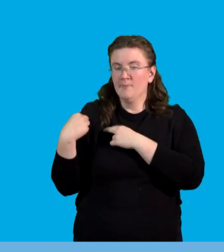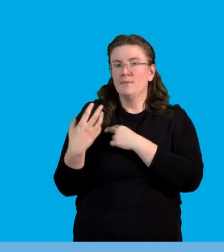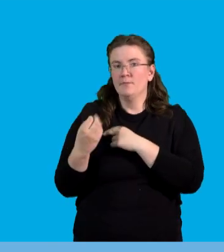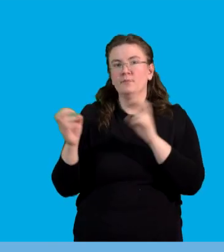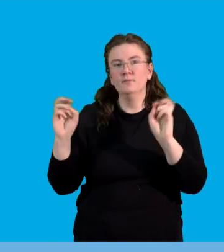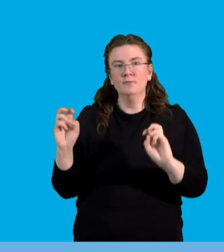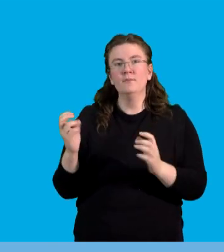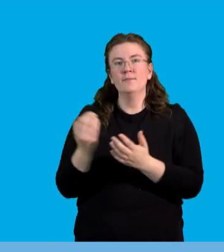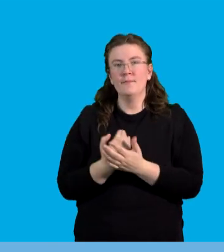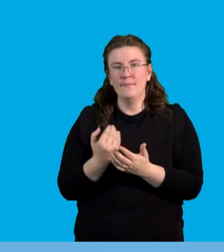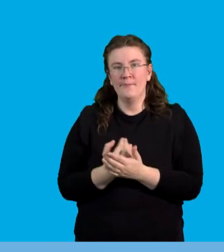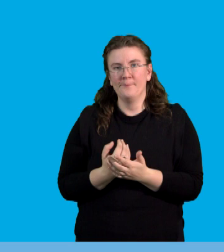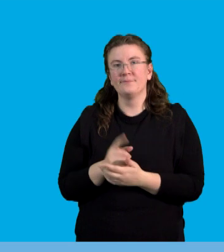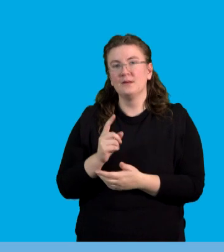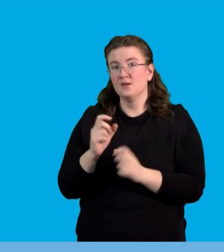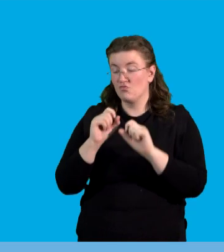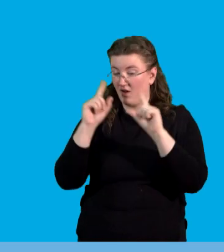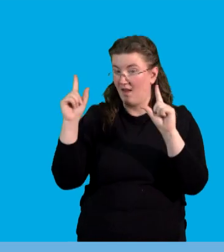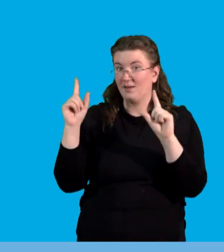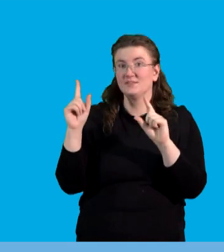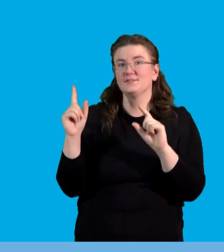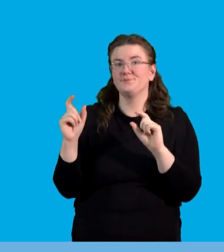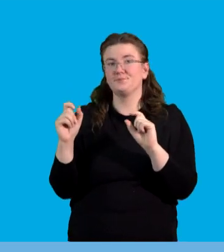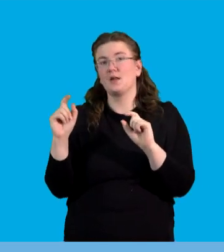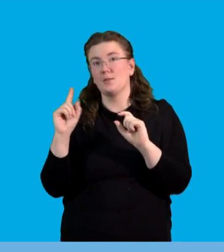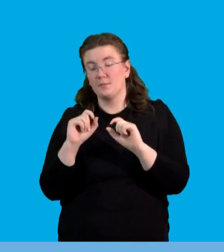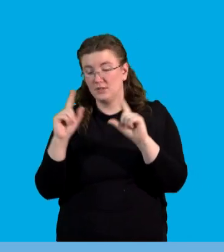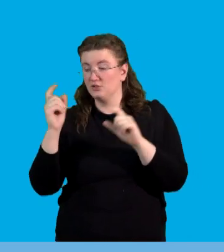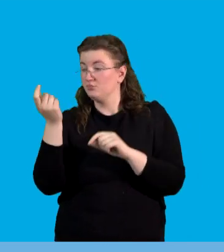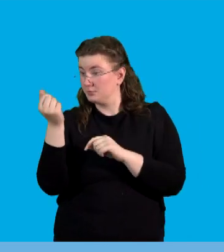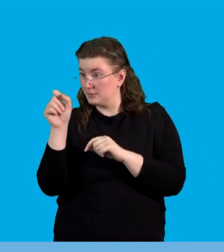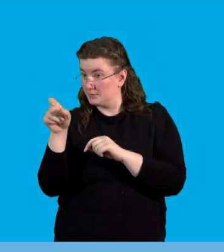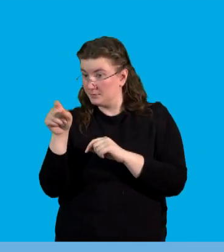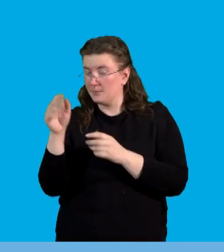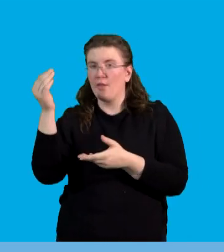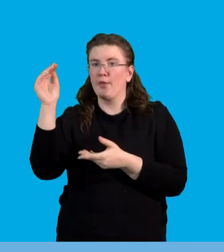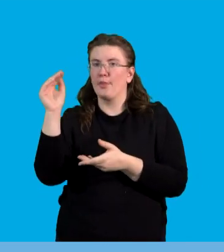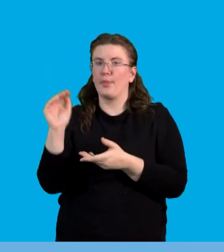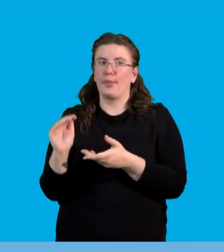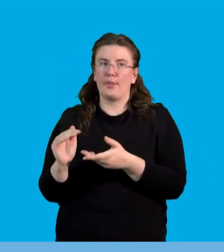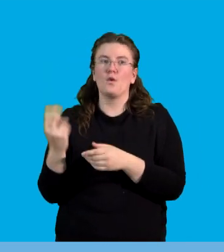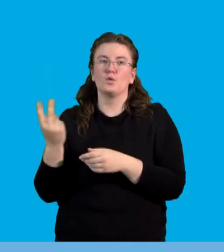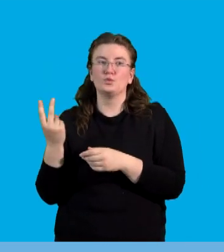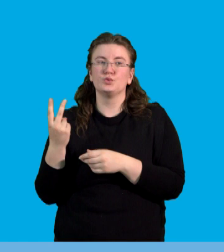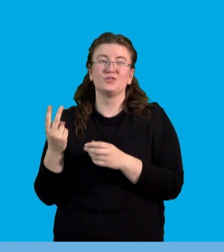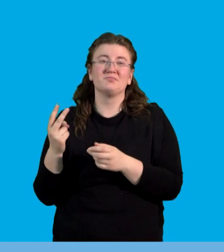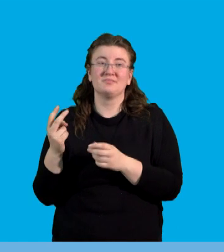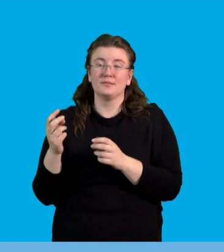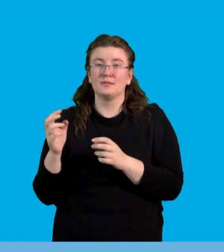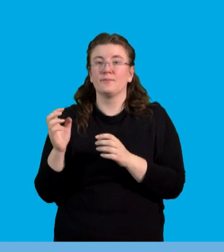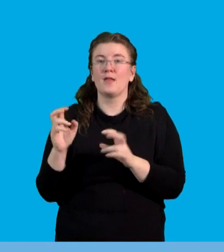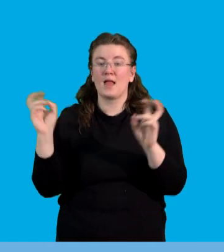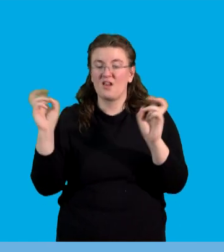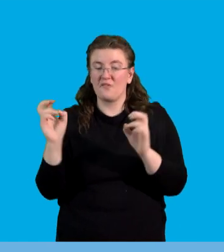to save electricity, to minimize cost and limit the pollution caused by the generation of electricity. We know that